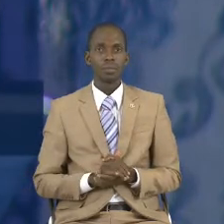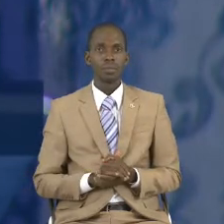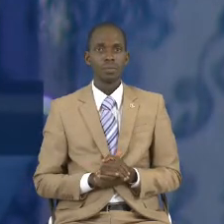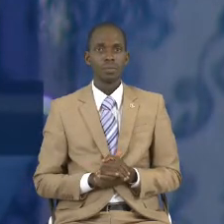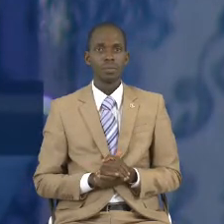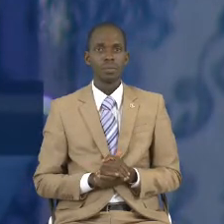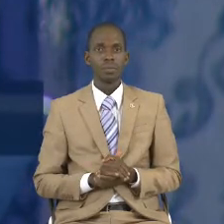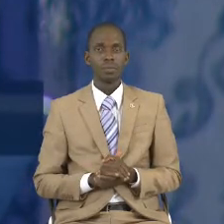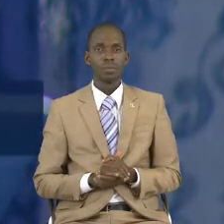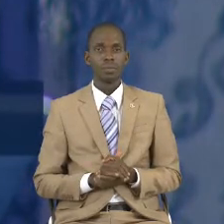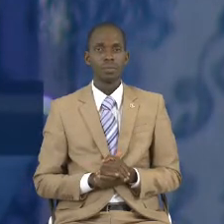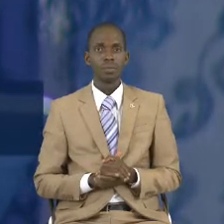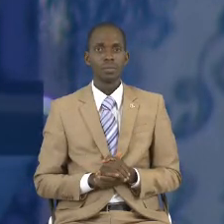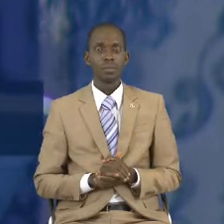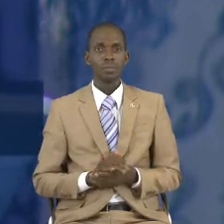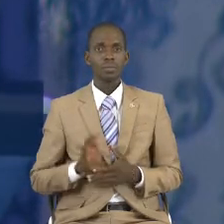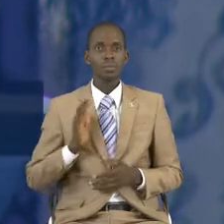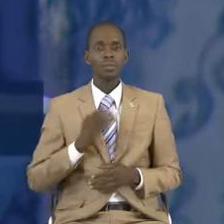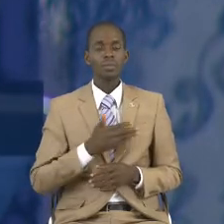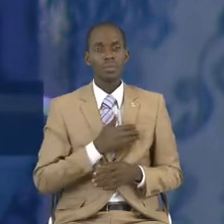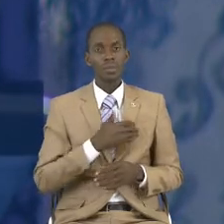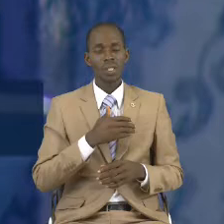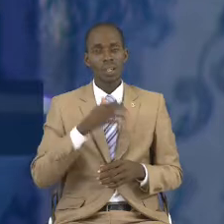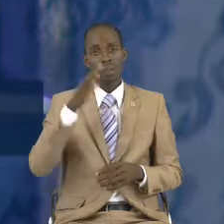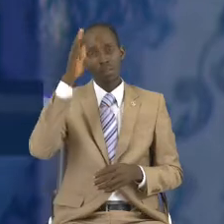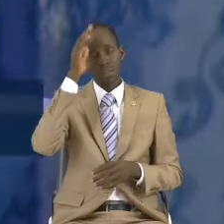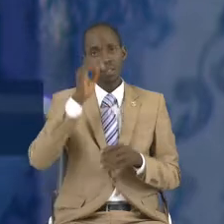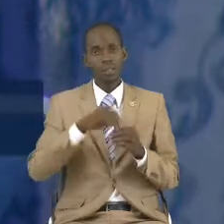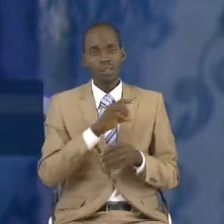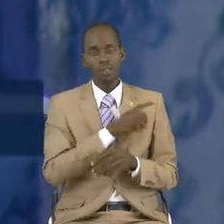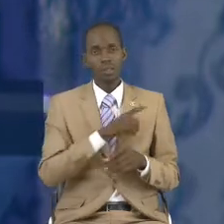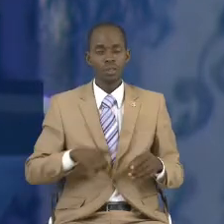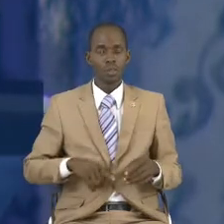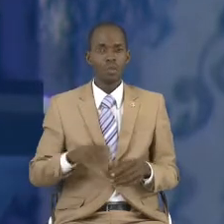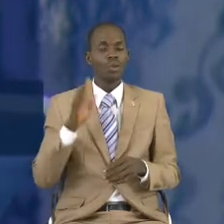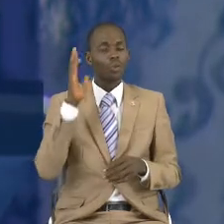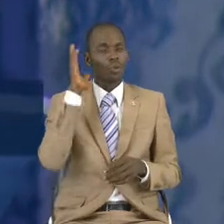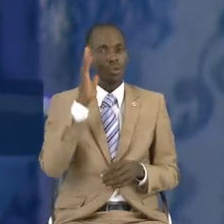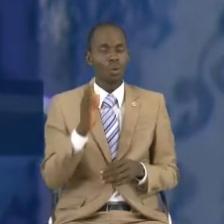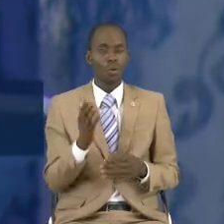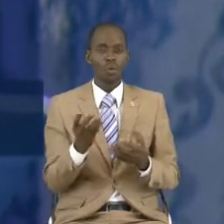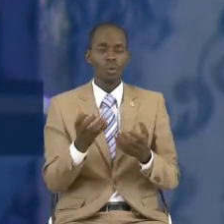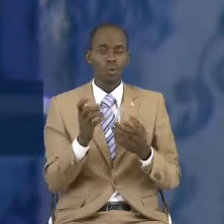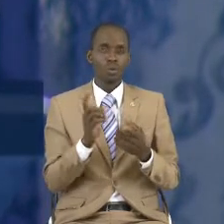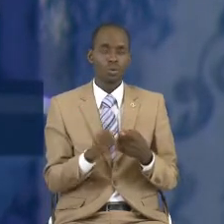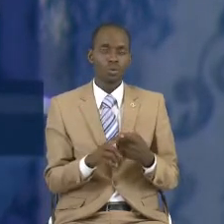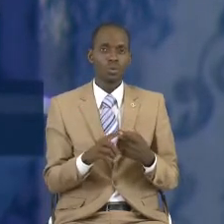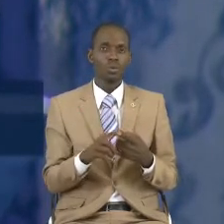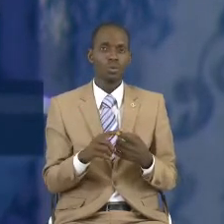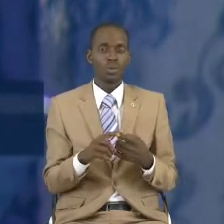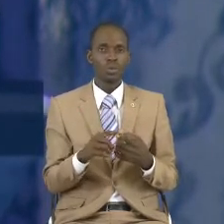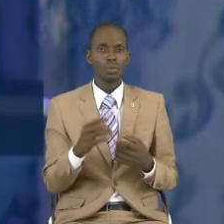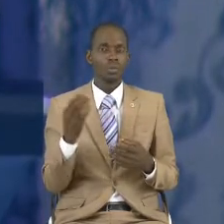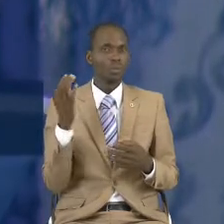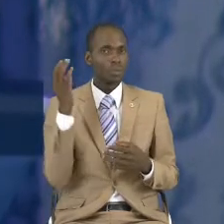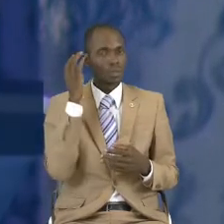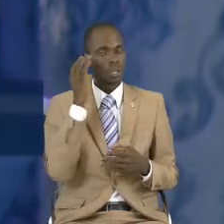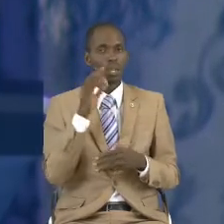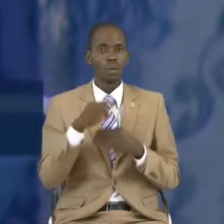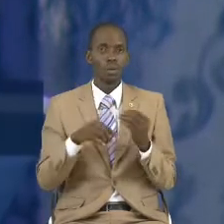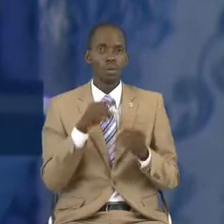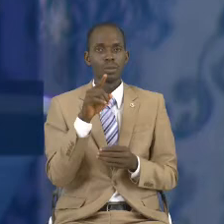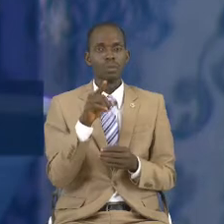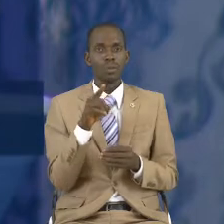a father and the lord the pastor who would love to hear from you so ensure you connect with